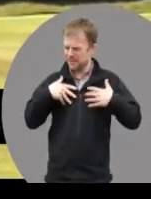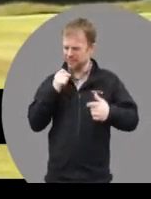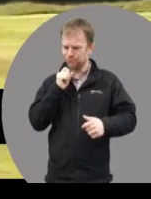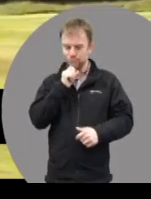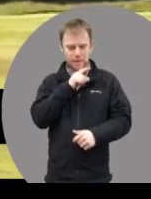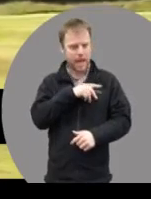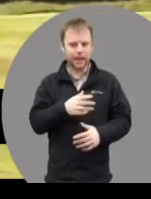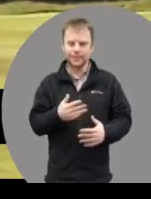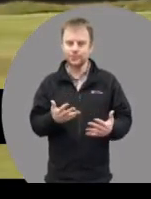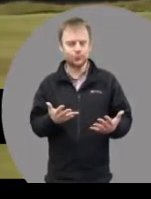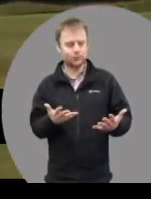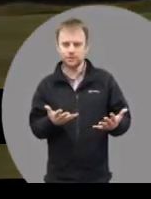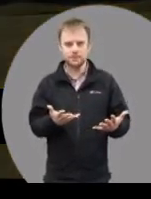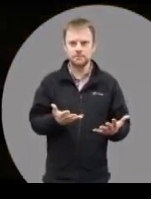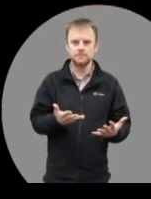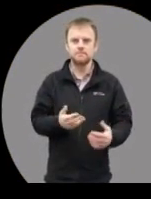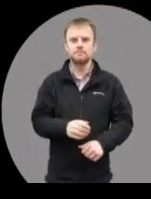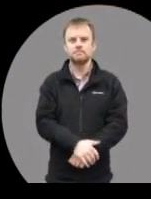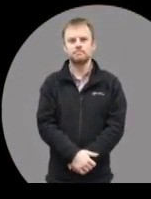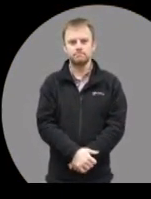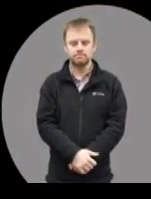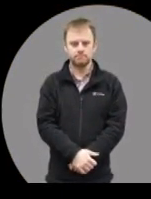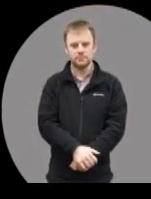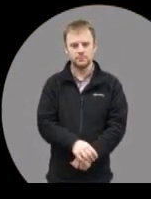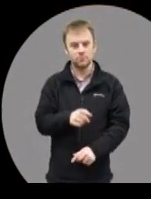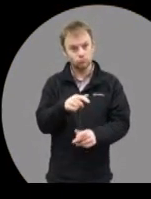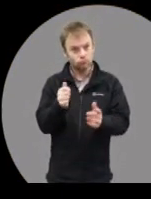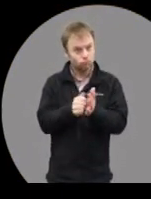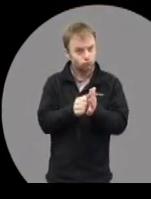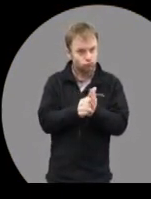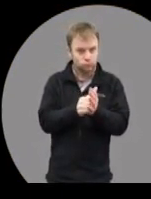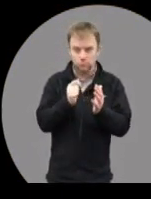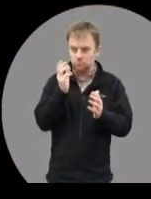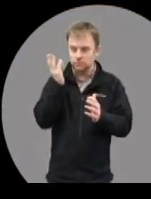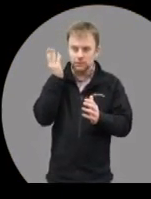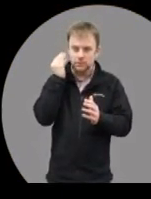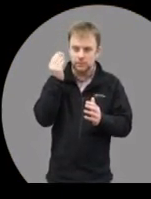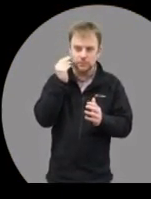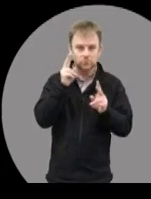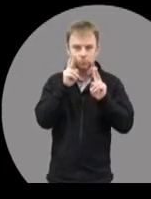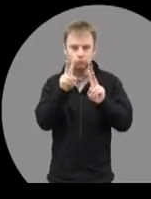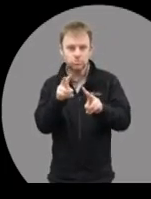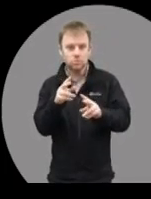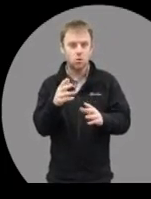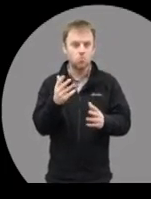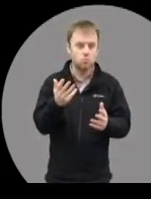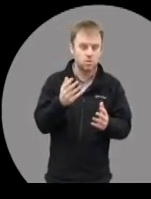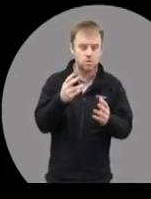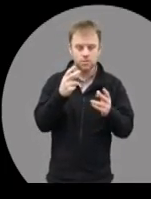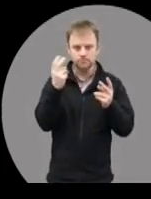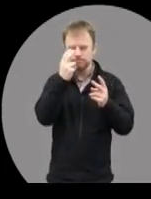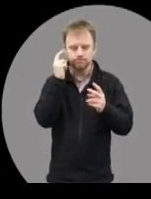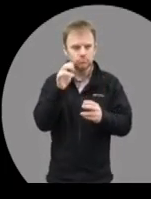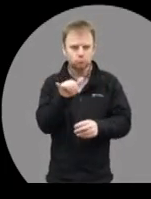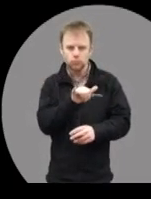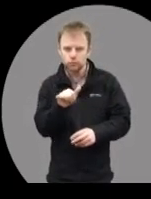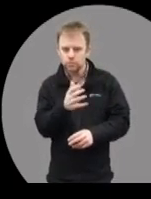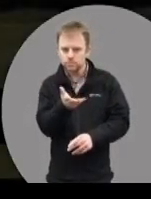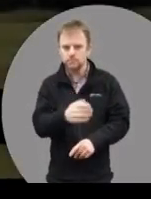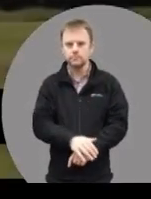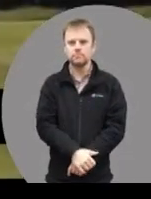I think not. Mm-hmm. I think you can realise straight away how fantastic they are that can kind of play golf or sports or